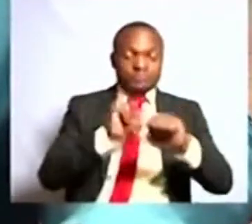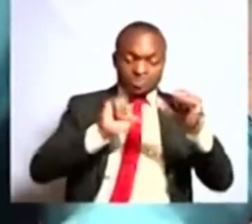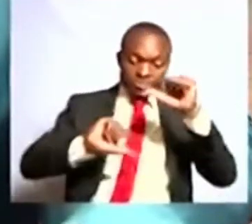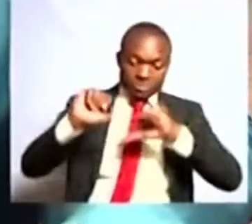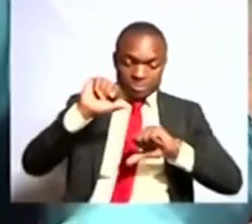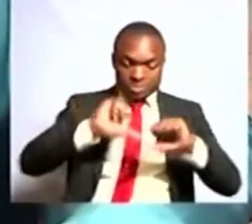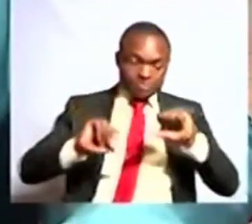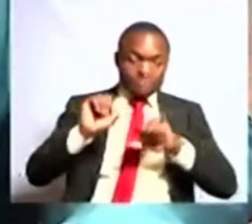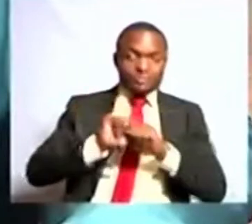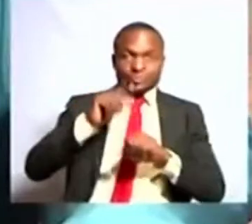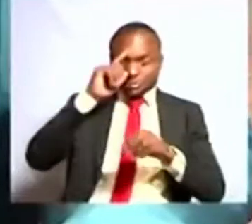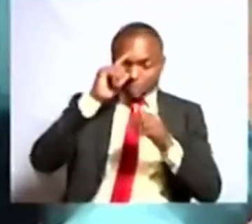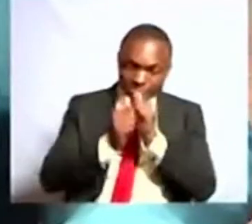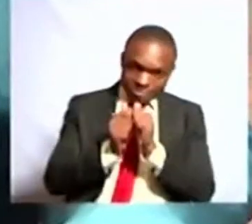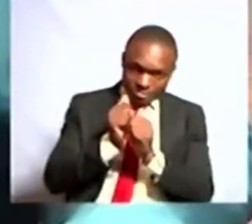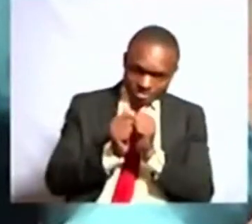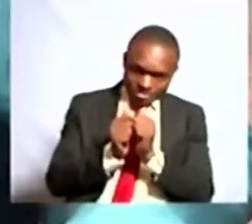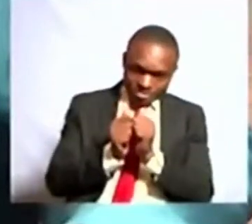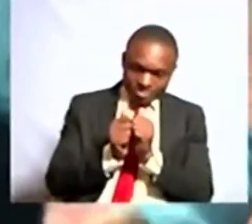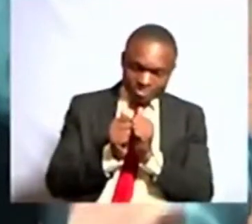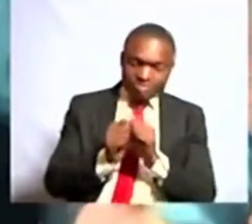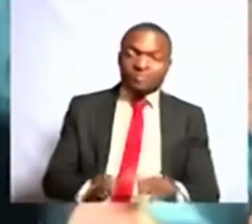audit? Because